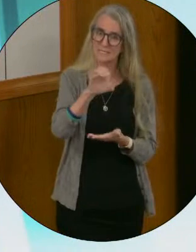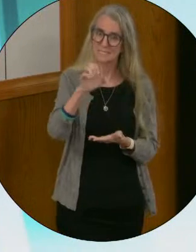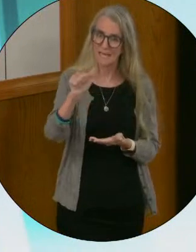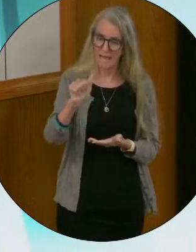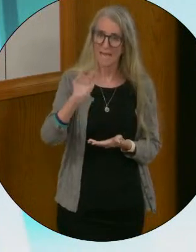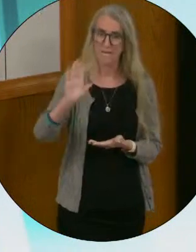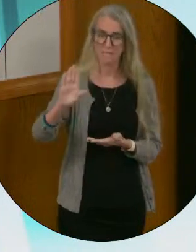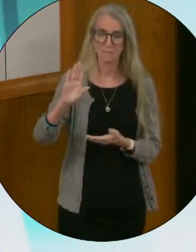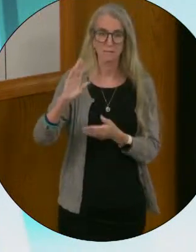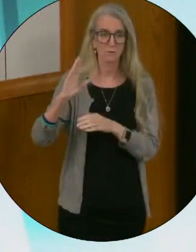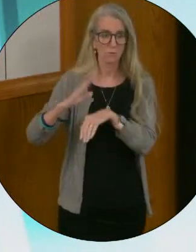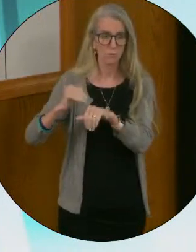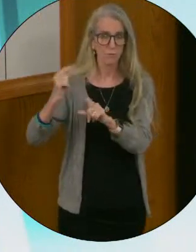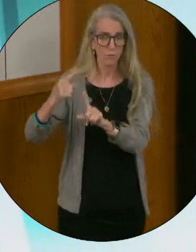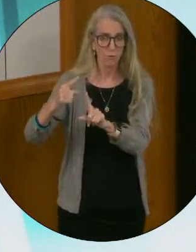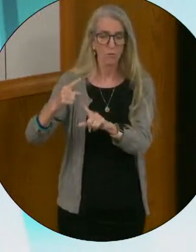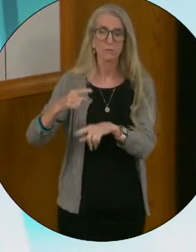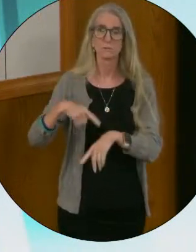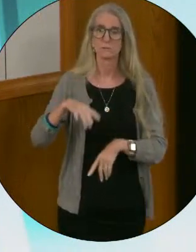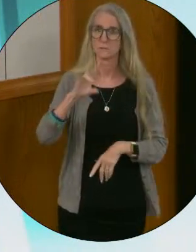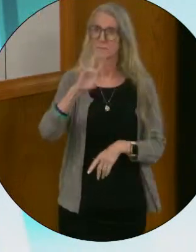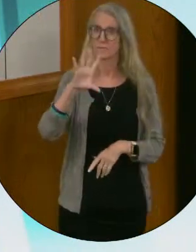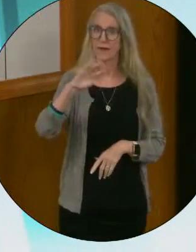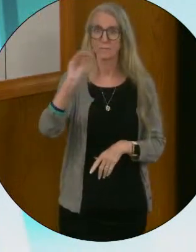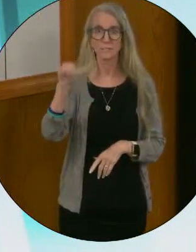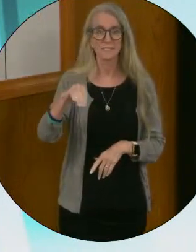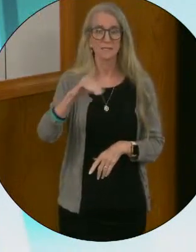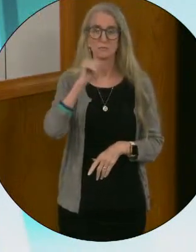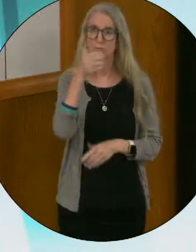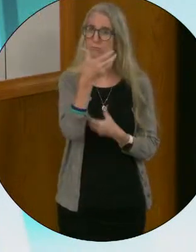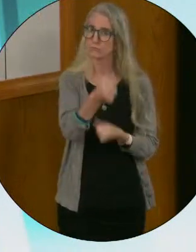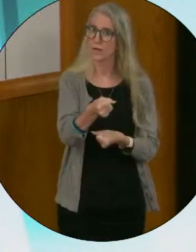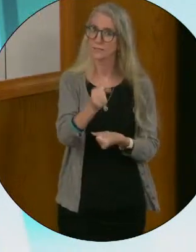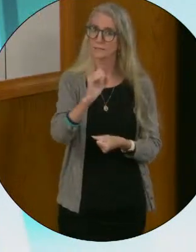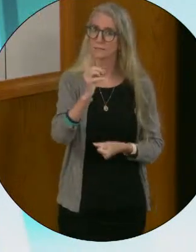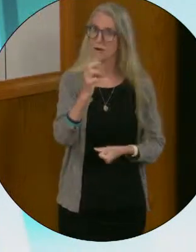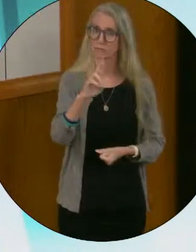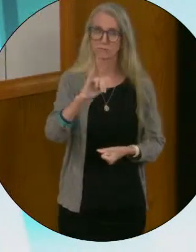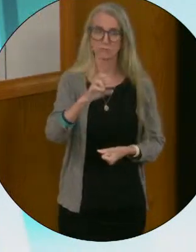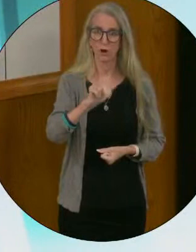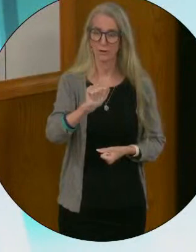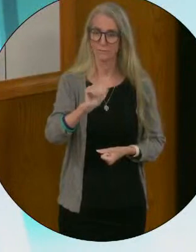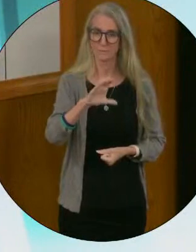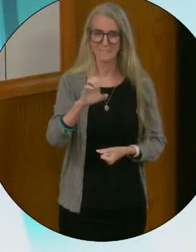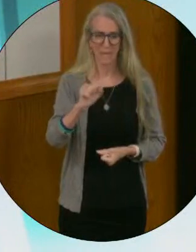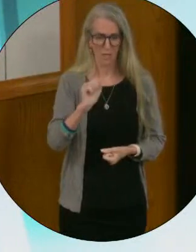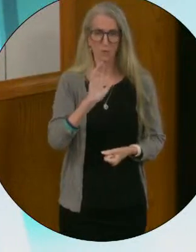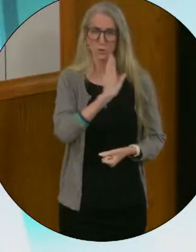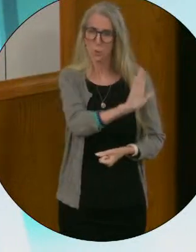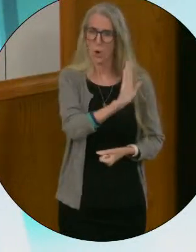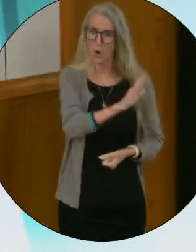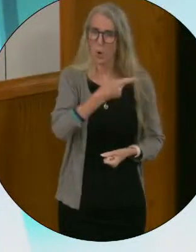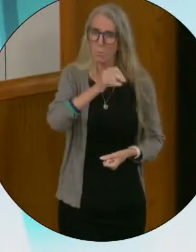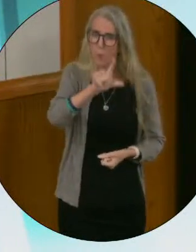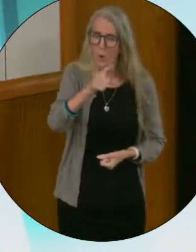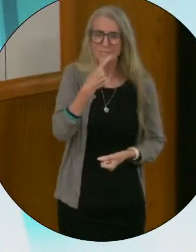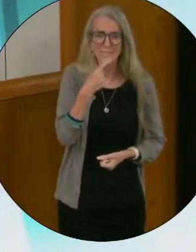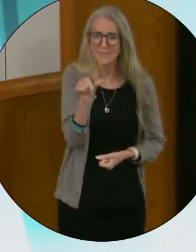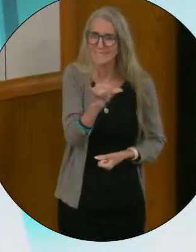poll. 75% people don't trust Dr. Jara from CCA. Your own poll said the same thing.